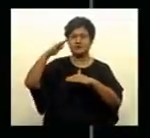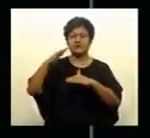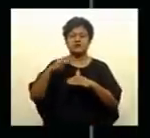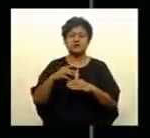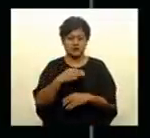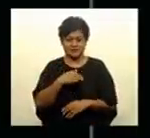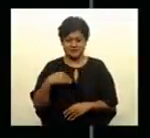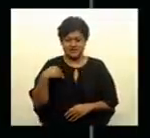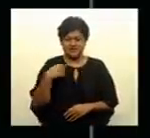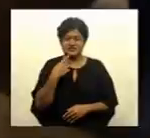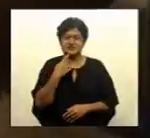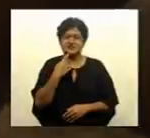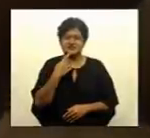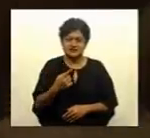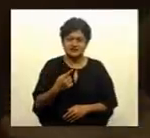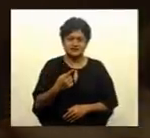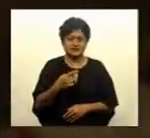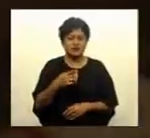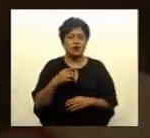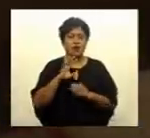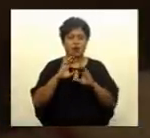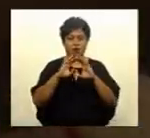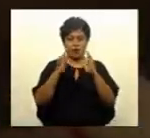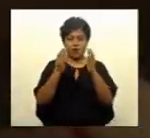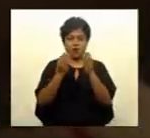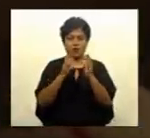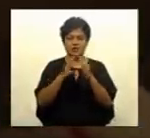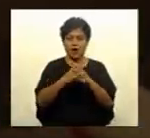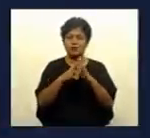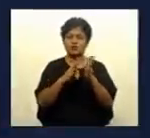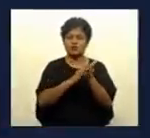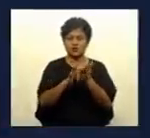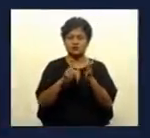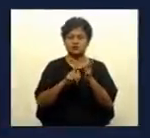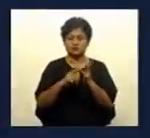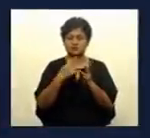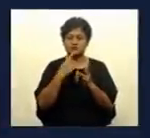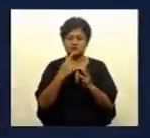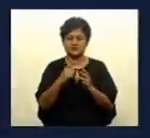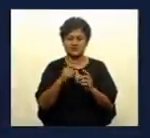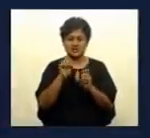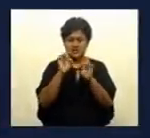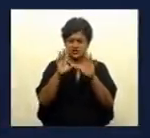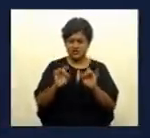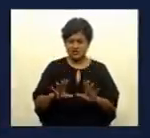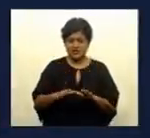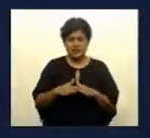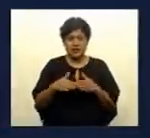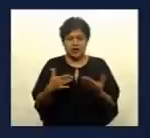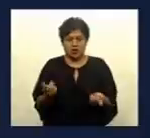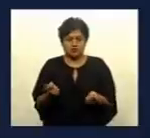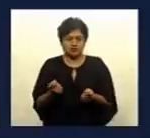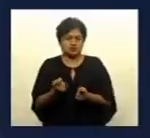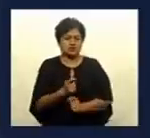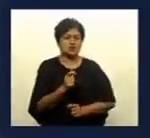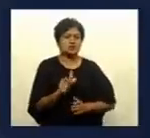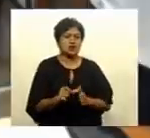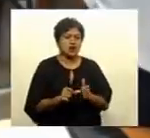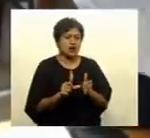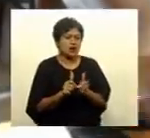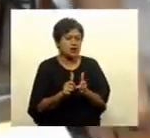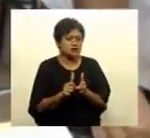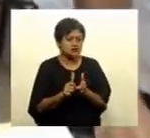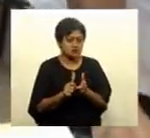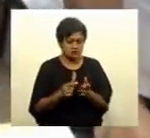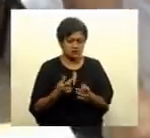joint statement with the World Health Organization as Australia announced changes to age recommendations for the AstraZeneca